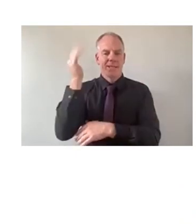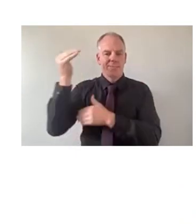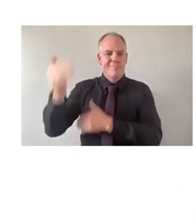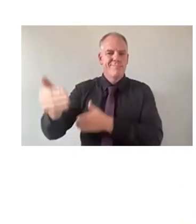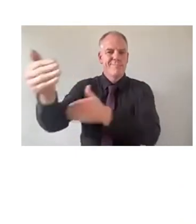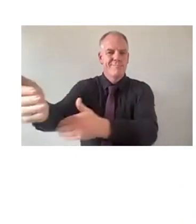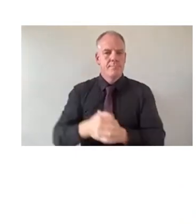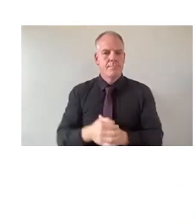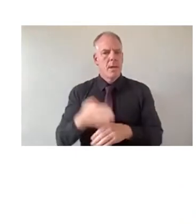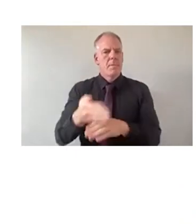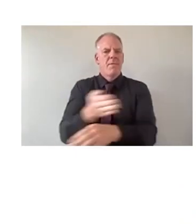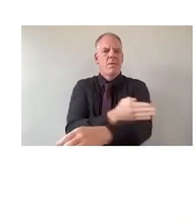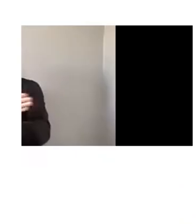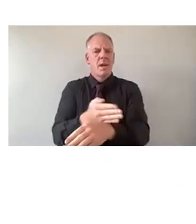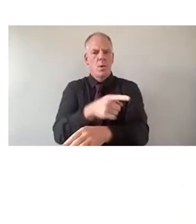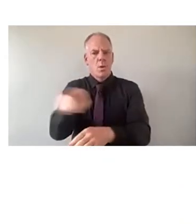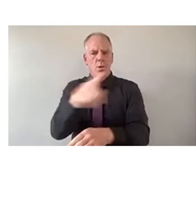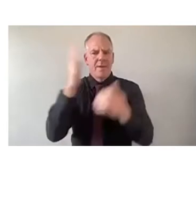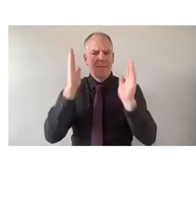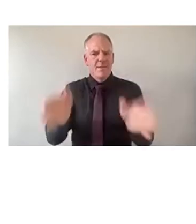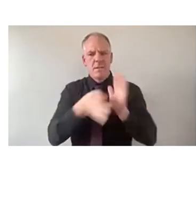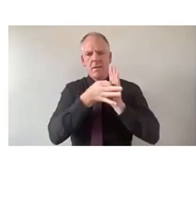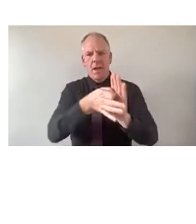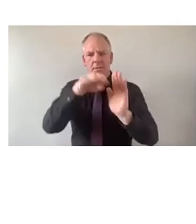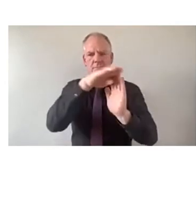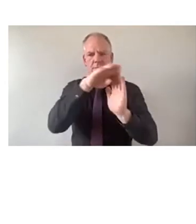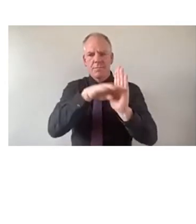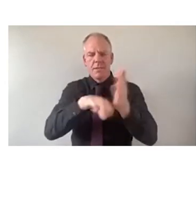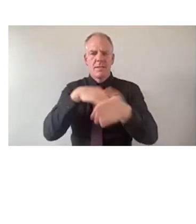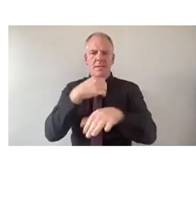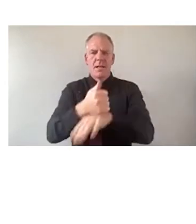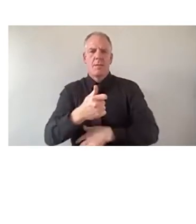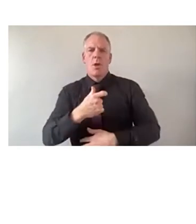session. Before I begin, I'd like to take a moment to remind you that you've